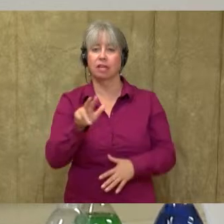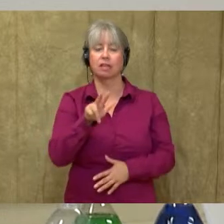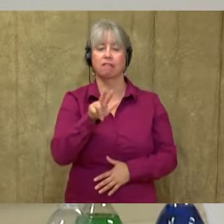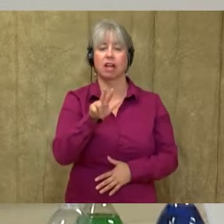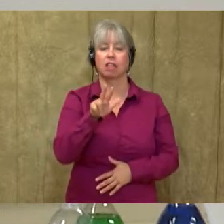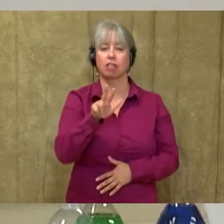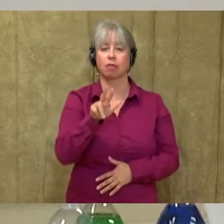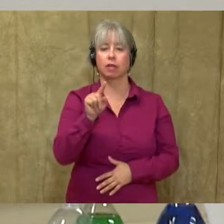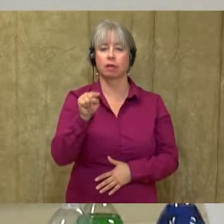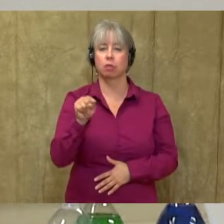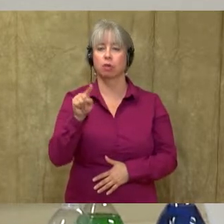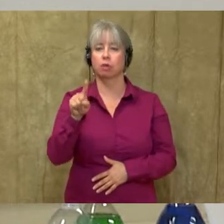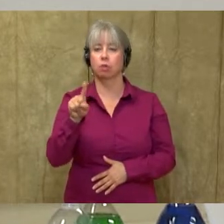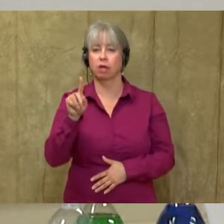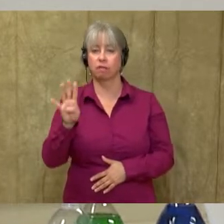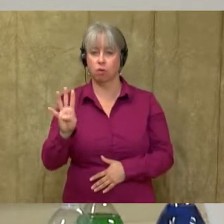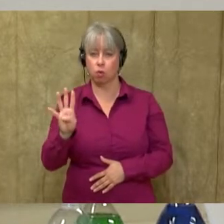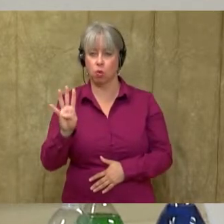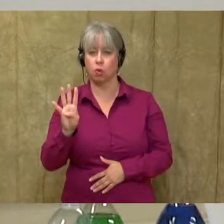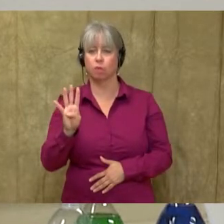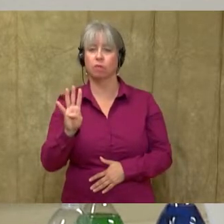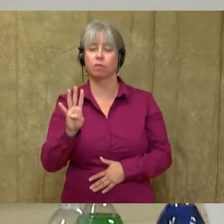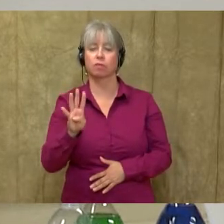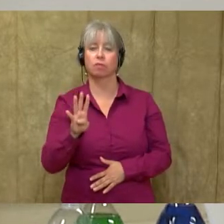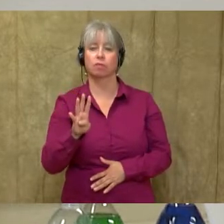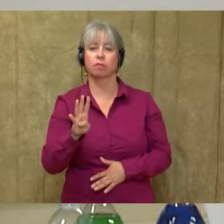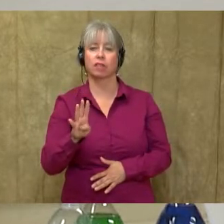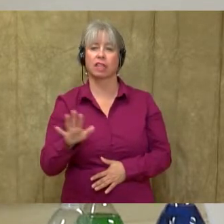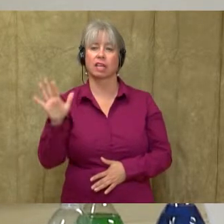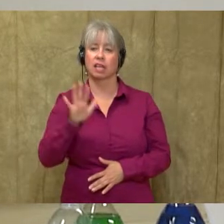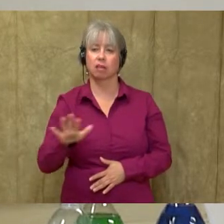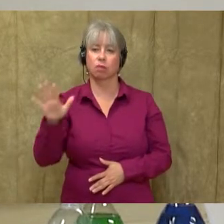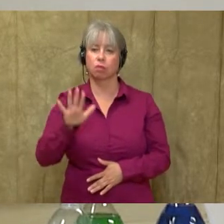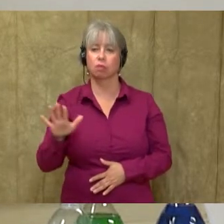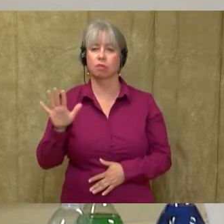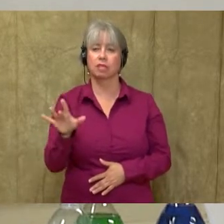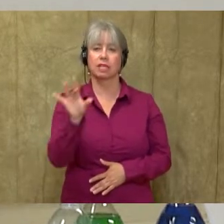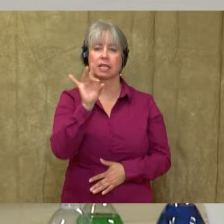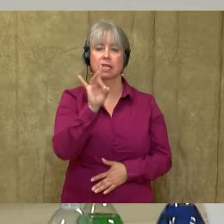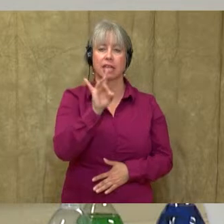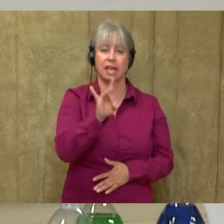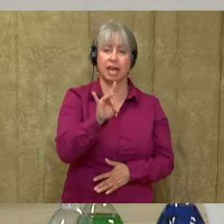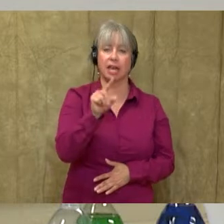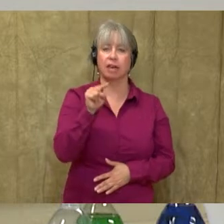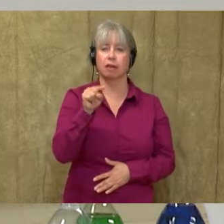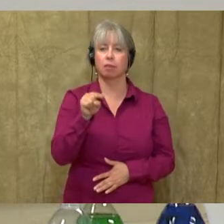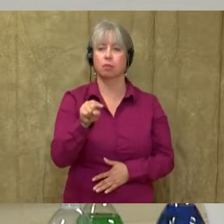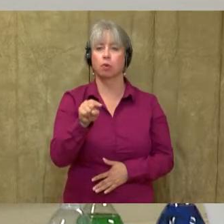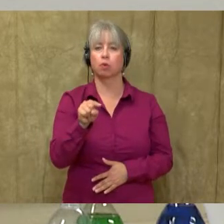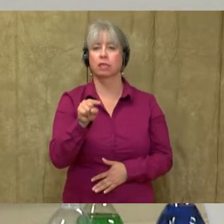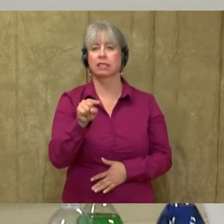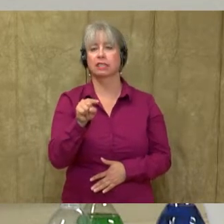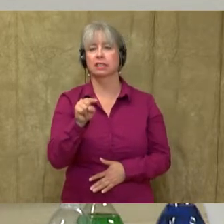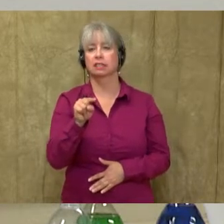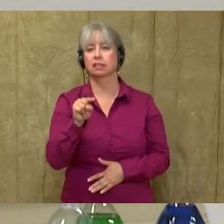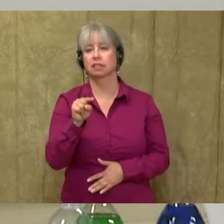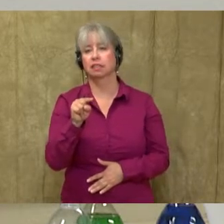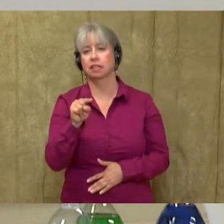3.14, and we would get approximately 8.35. So we're going to say